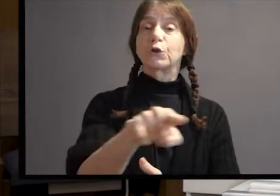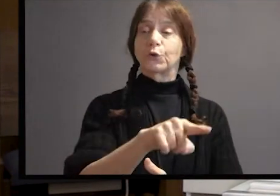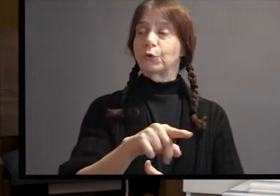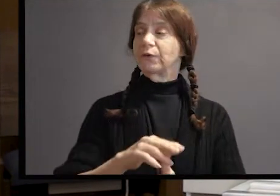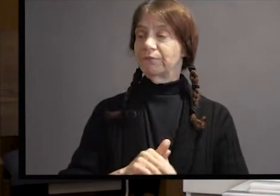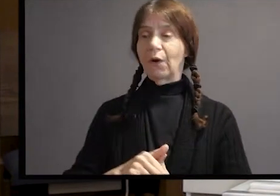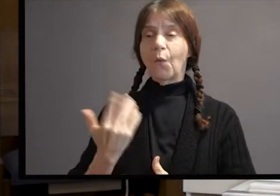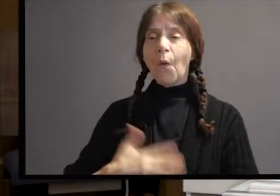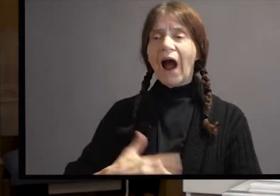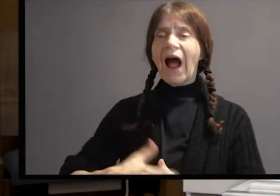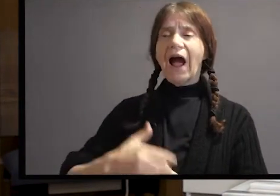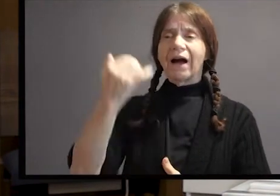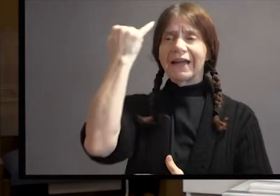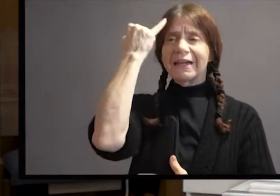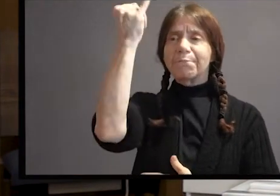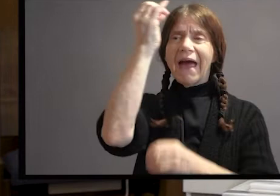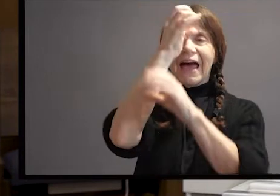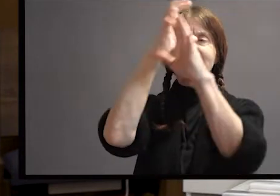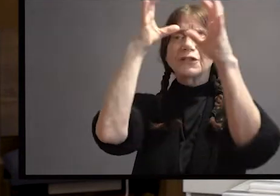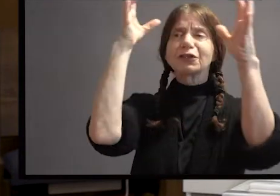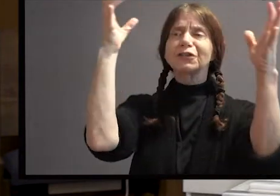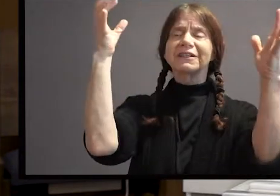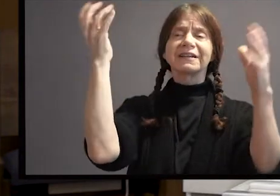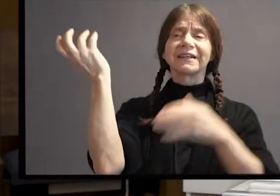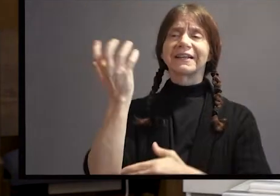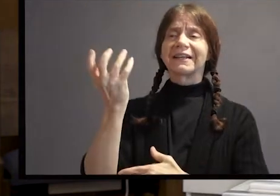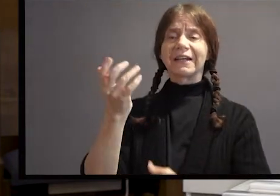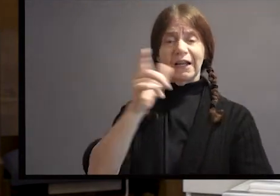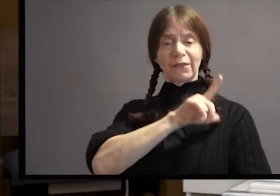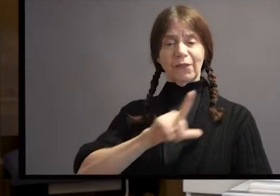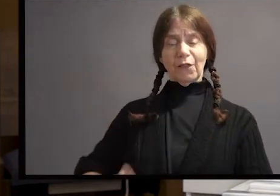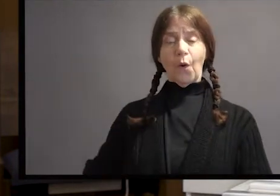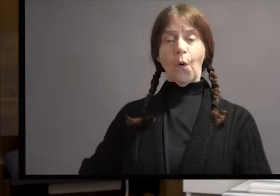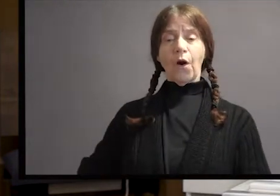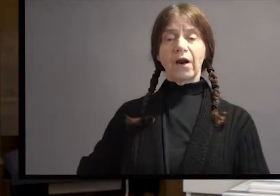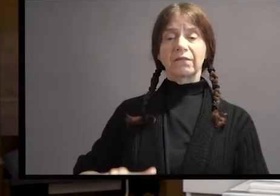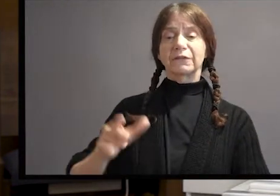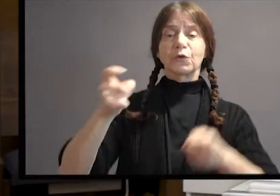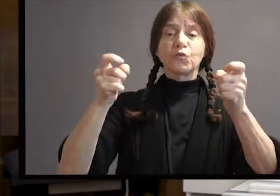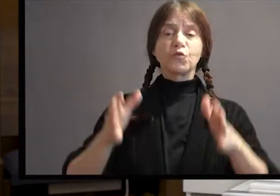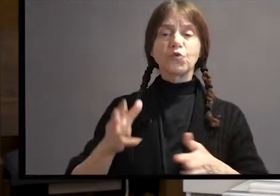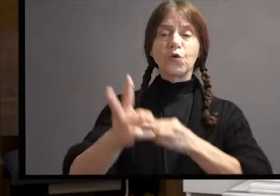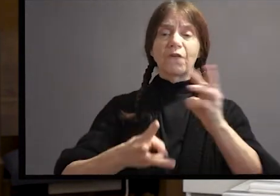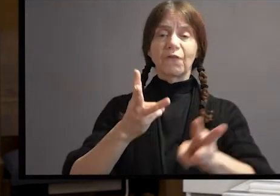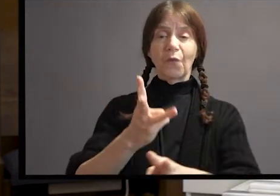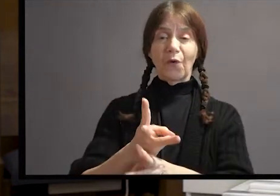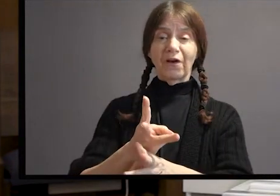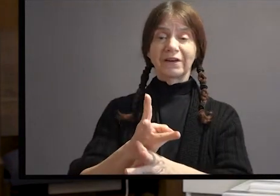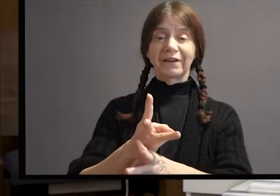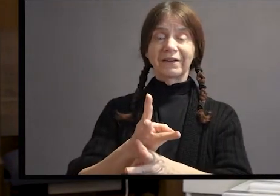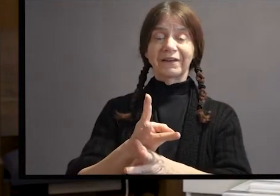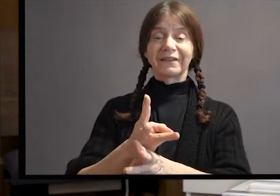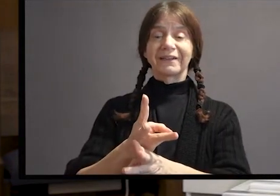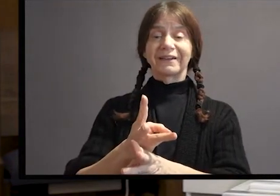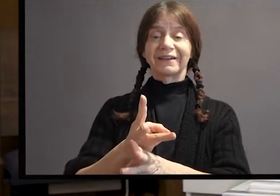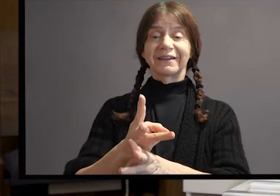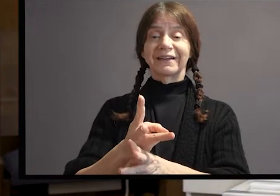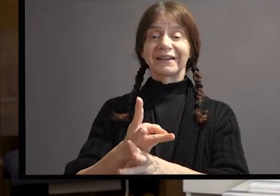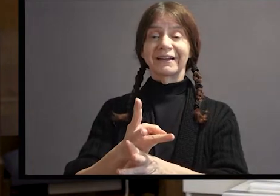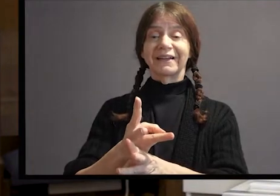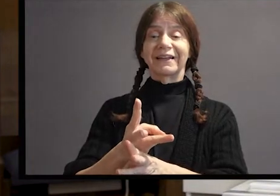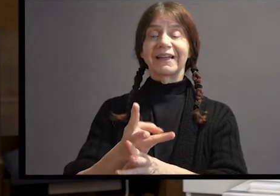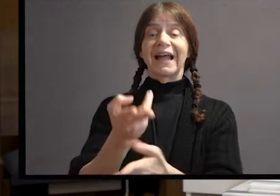Imagine that. The Lord of the universe lay in a borrowed